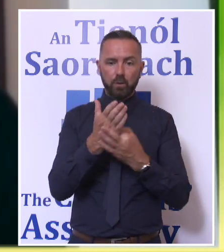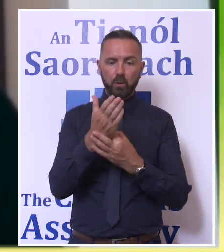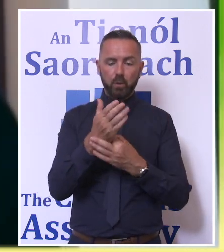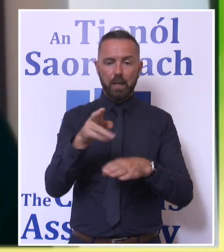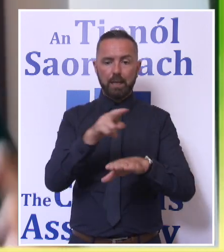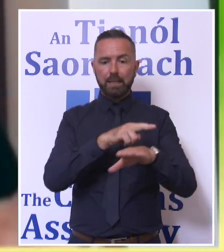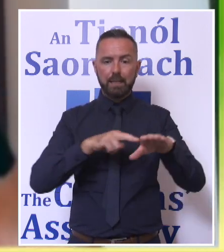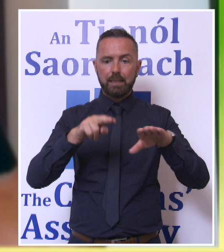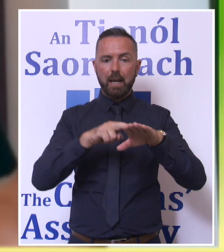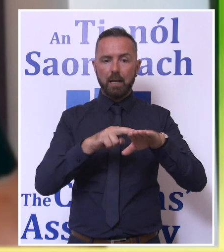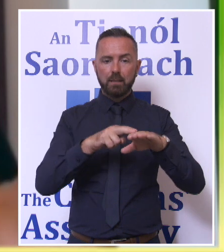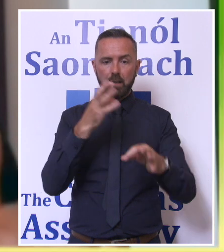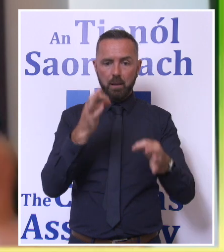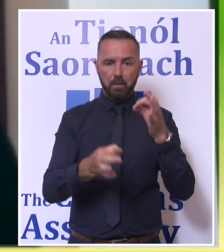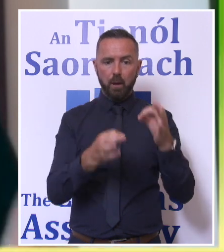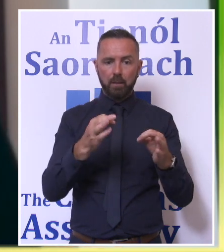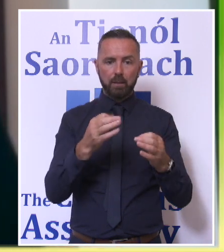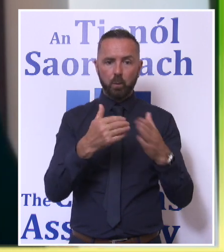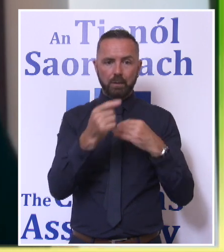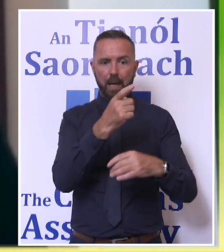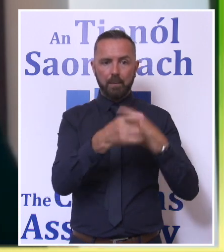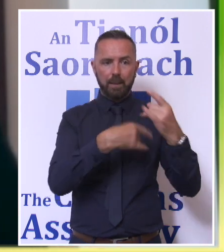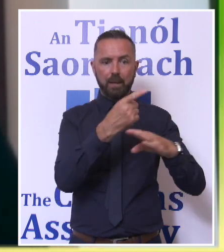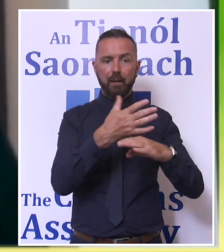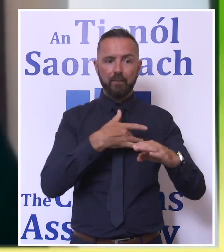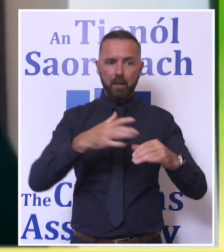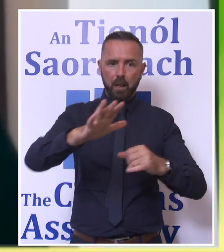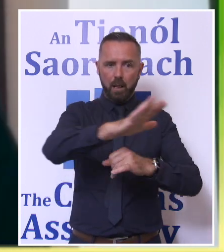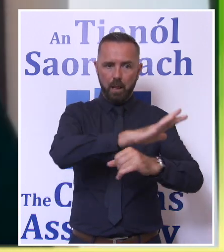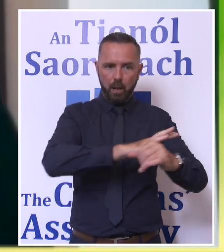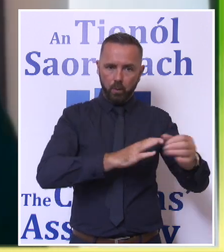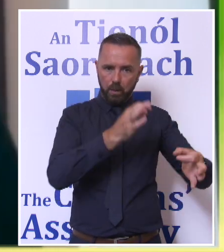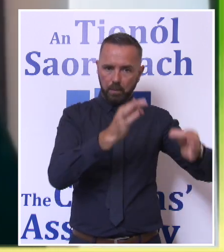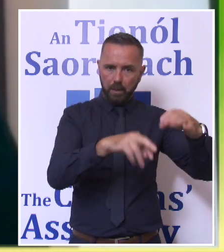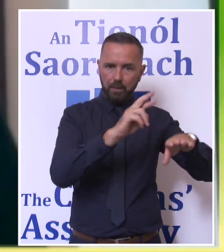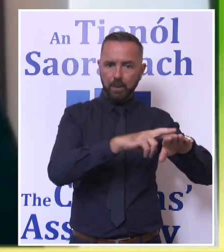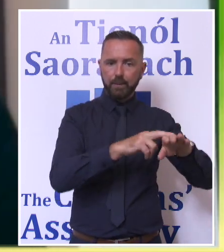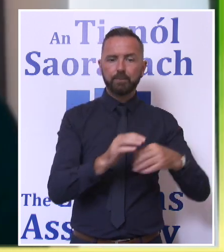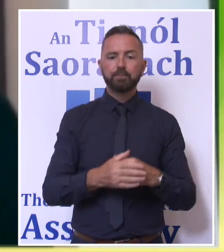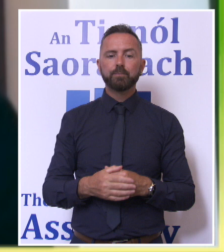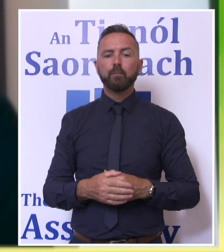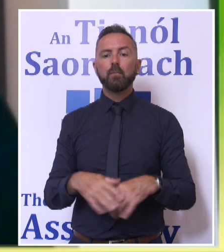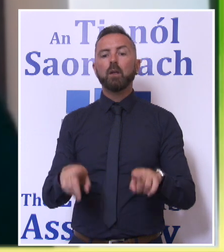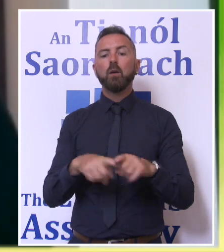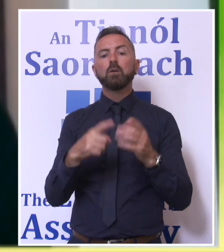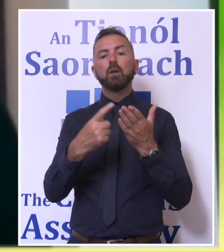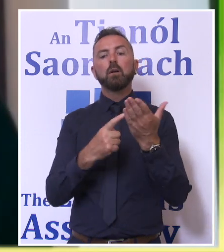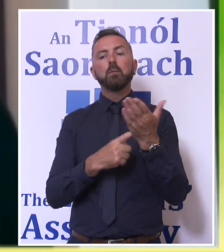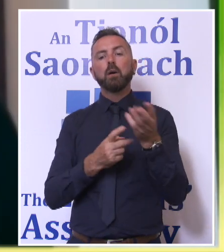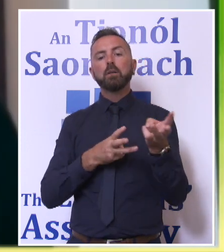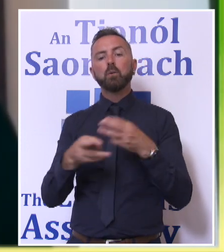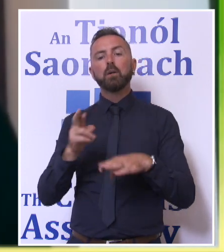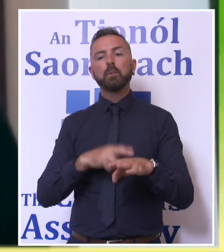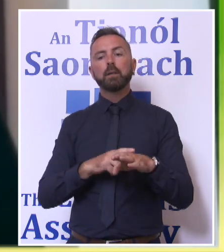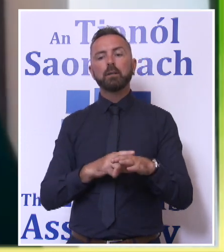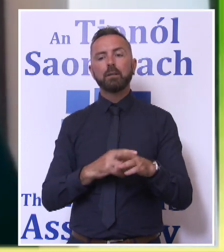on there. And I think that's a really good way of making politics work better. Secondly, I think it works policy work better.